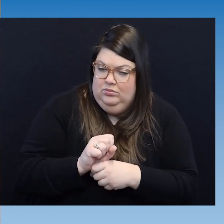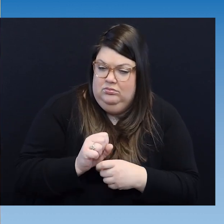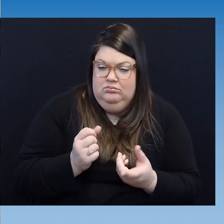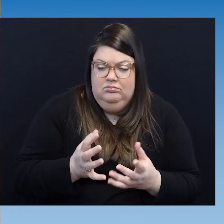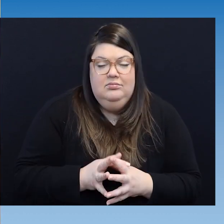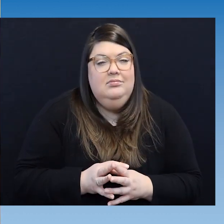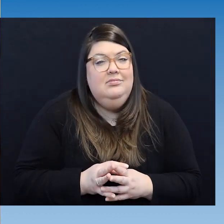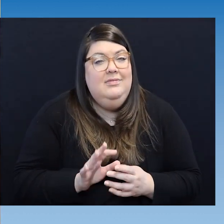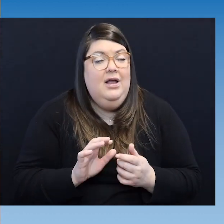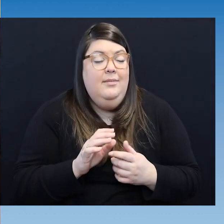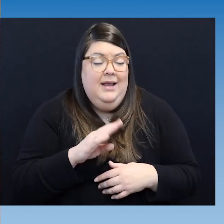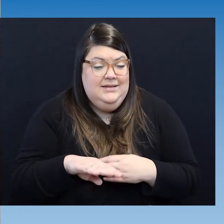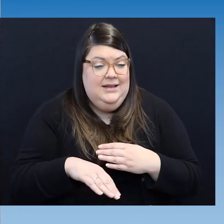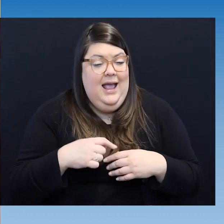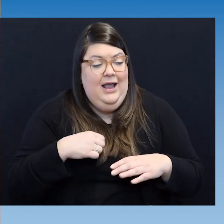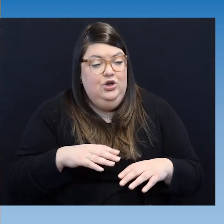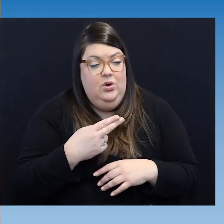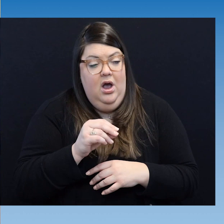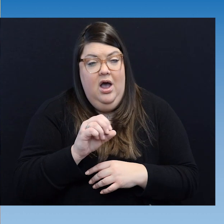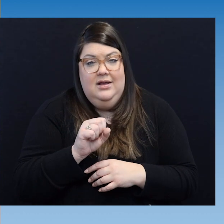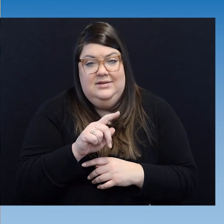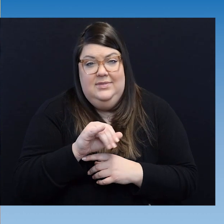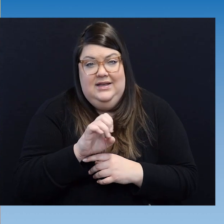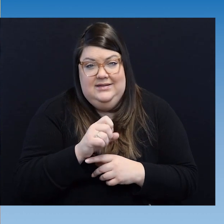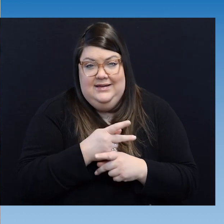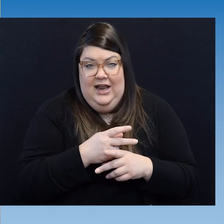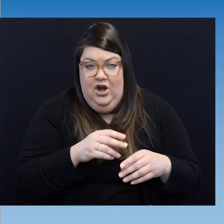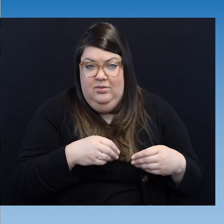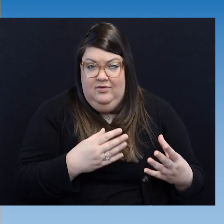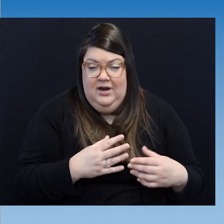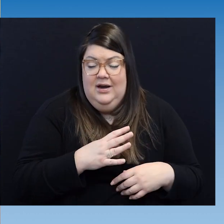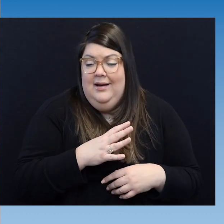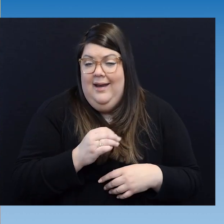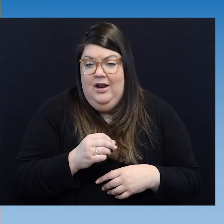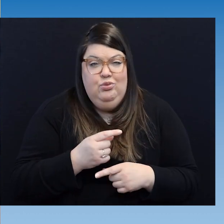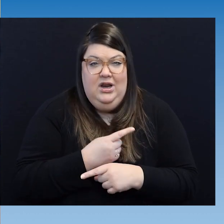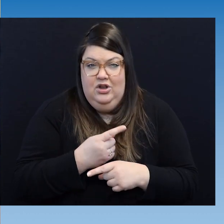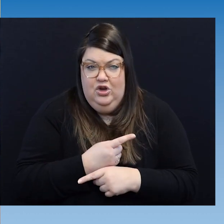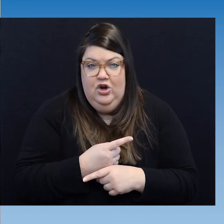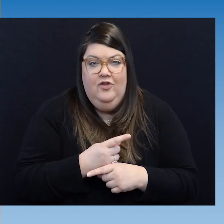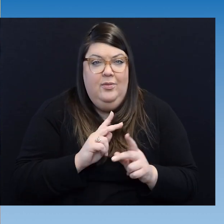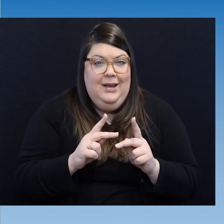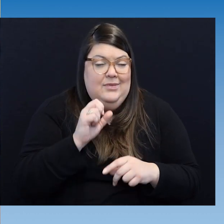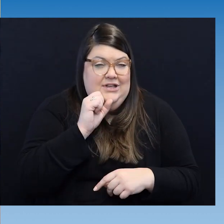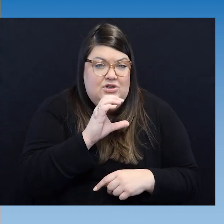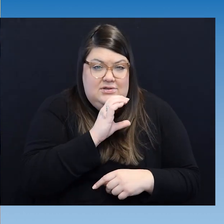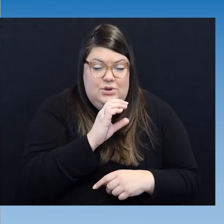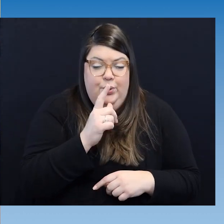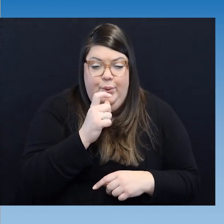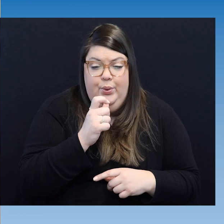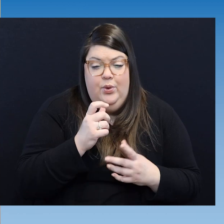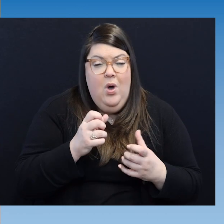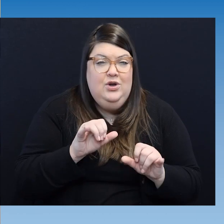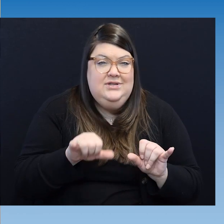I do hospice caregiving and like regular caregiving for people, seniors that want to